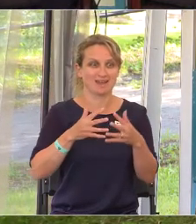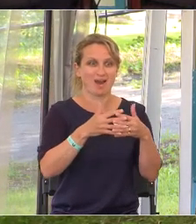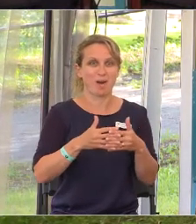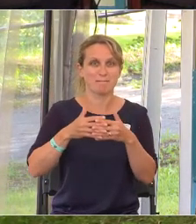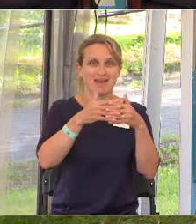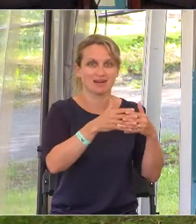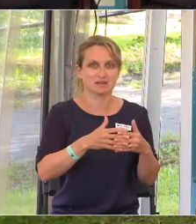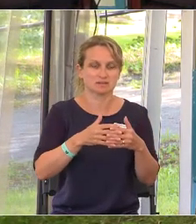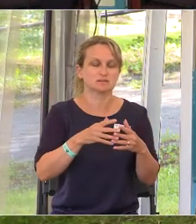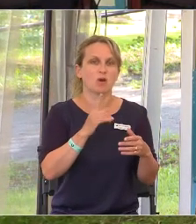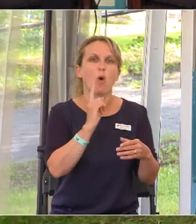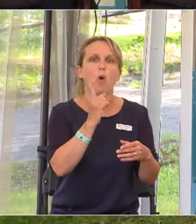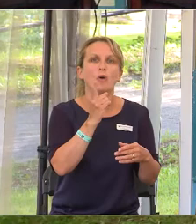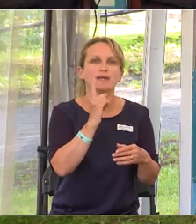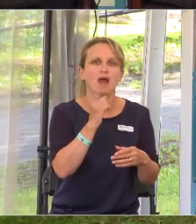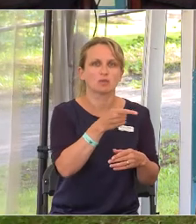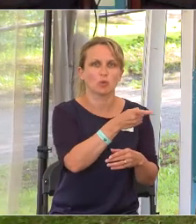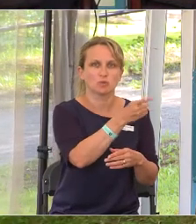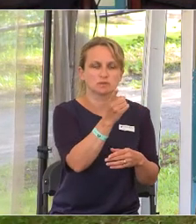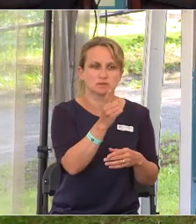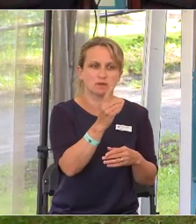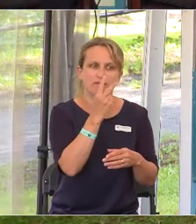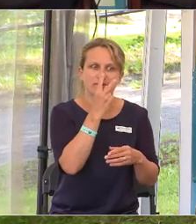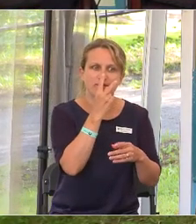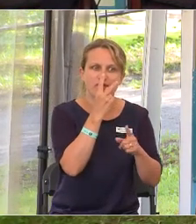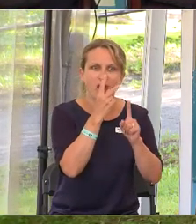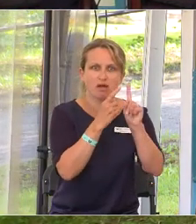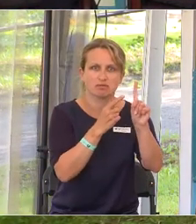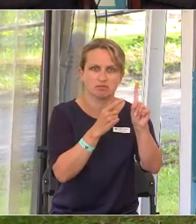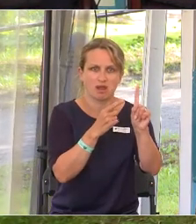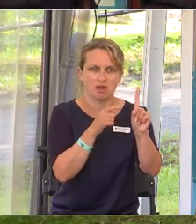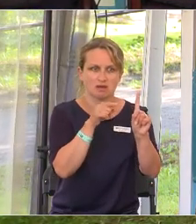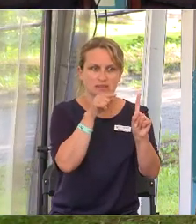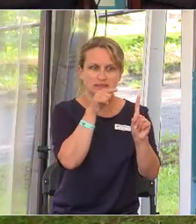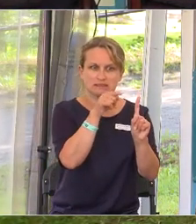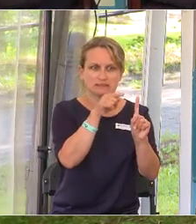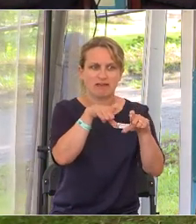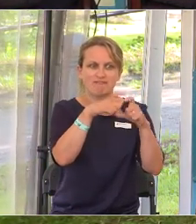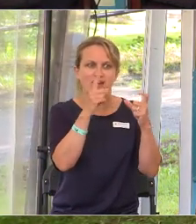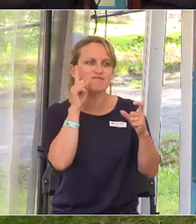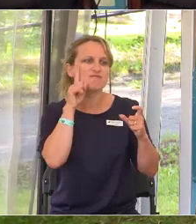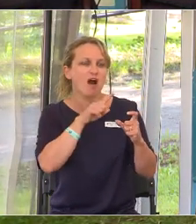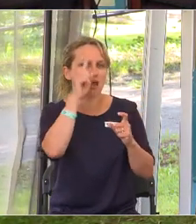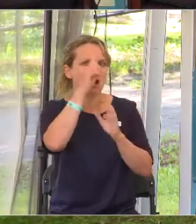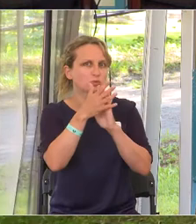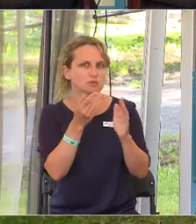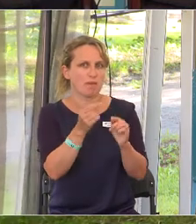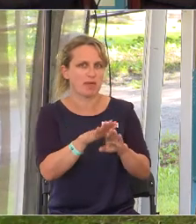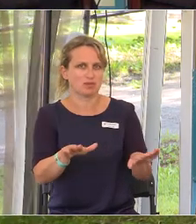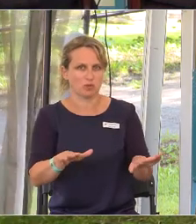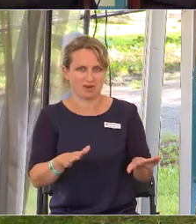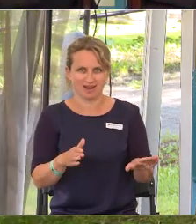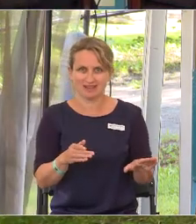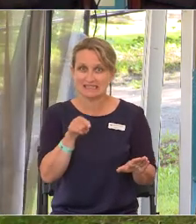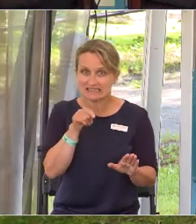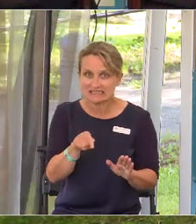this movie might be misunderstood on the inside of terror and violent attacks in movies. Then we have a problem.